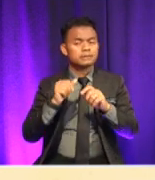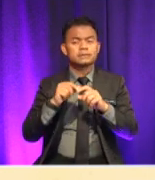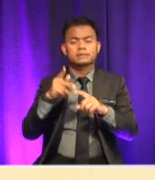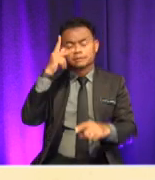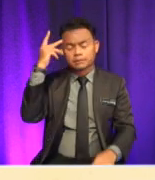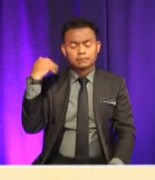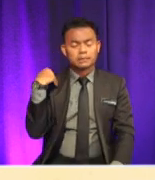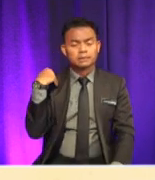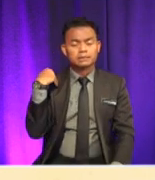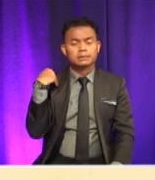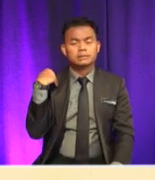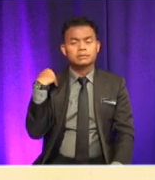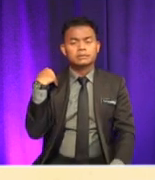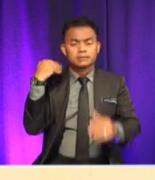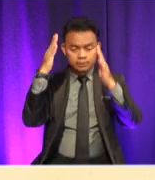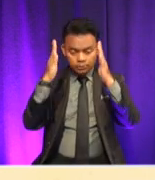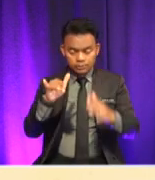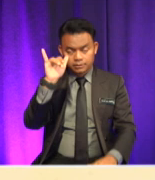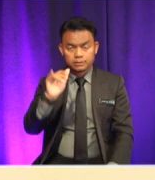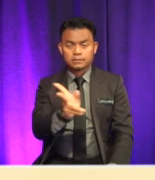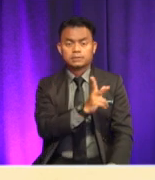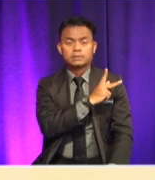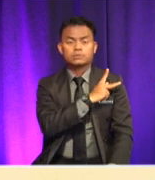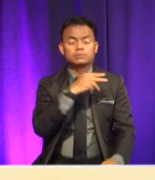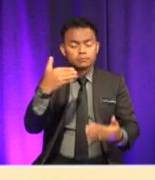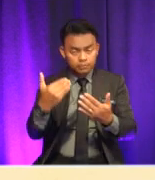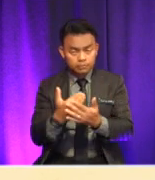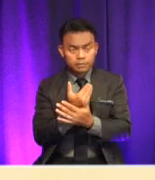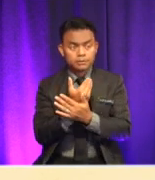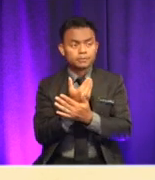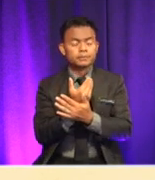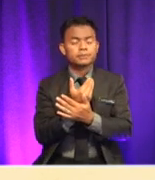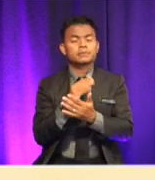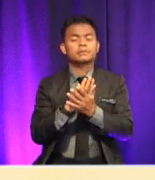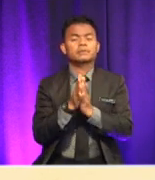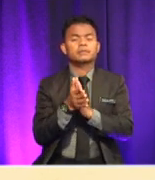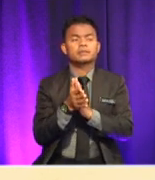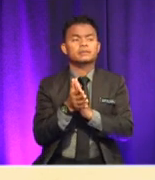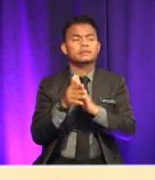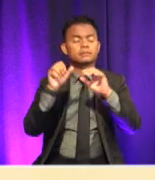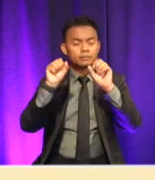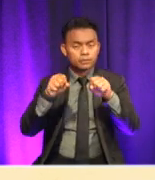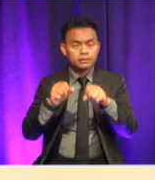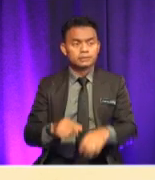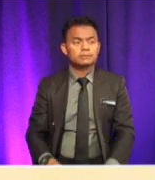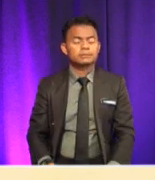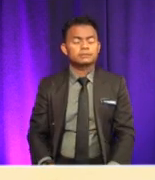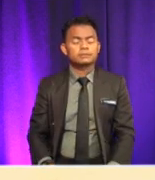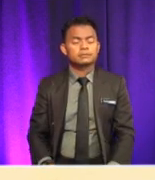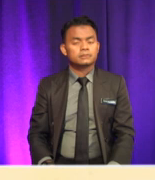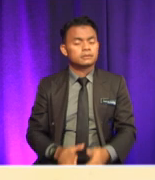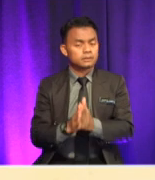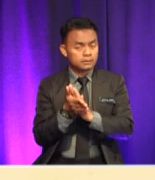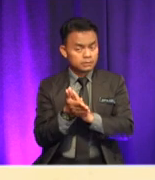leader, then they could not deny their instinct, so they decided it's okay. Mm. Let me just be myself and